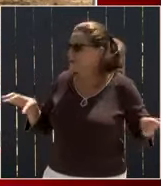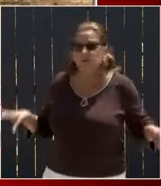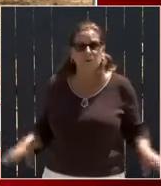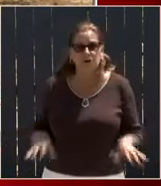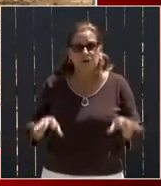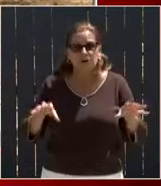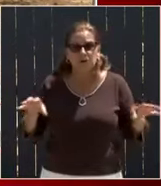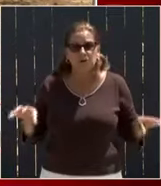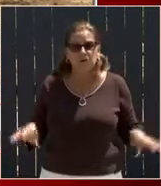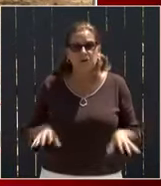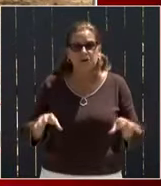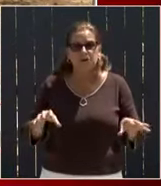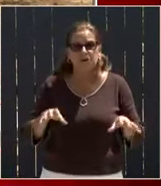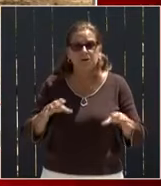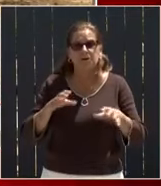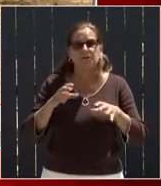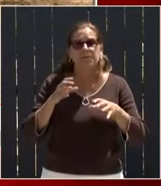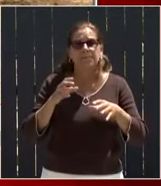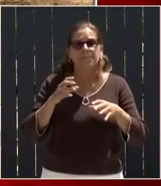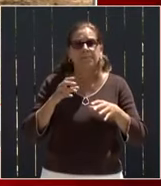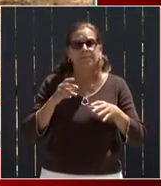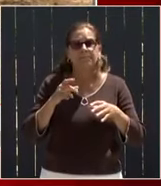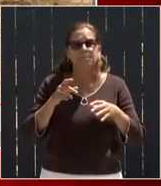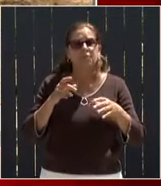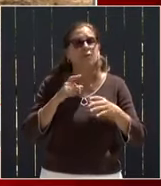promote DC to foreign investors and foreign investment.